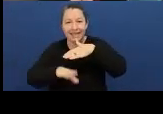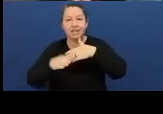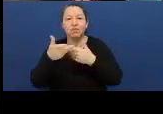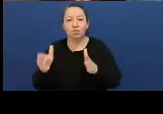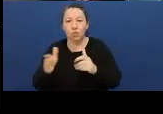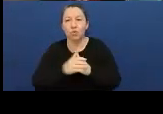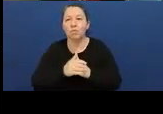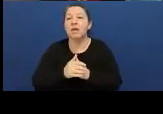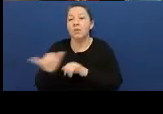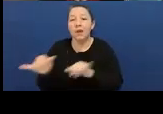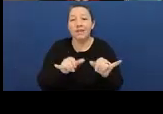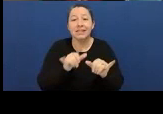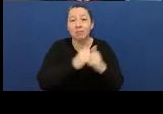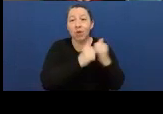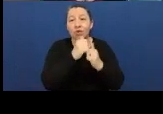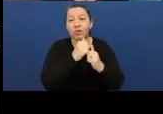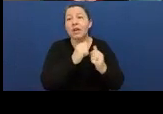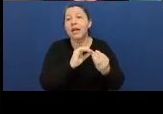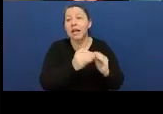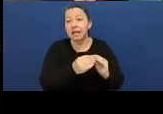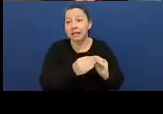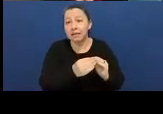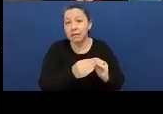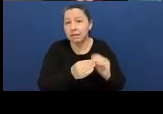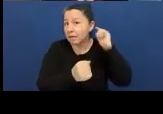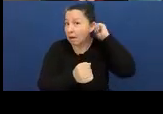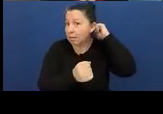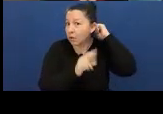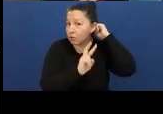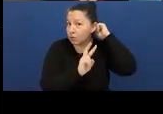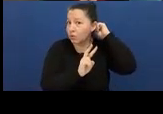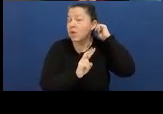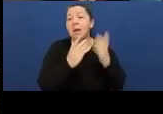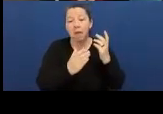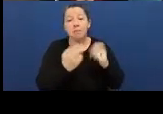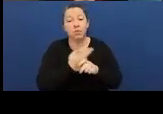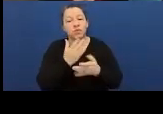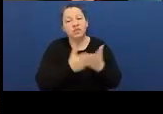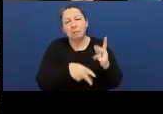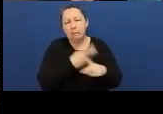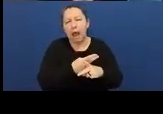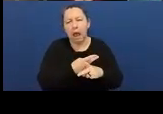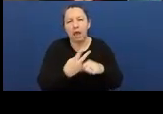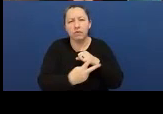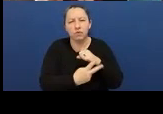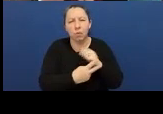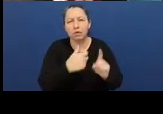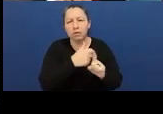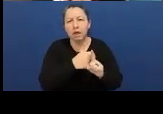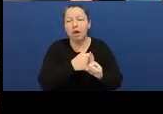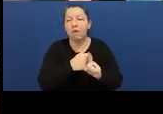that might actually indicate that it was used for some type of storage. So this is all to say that as far